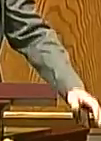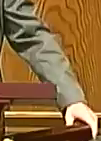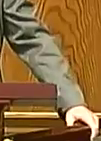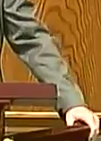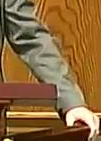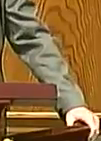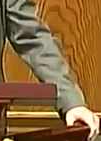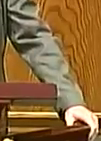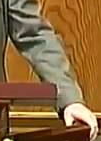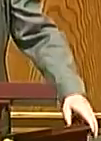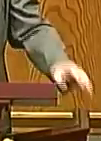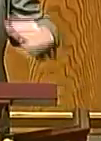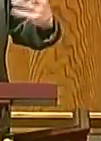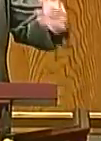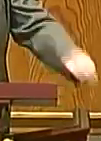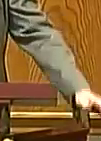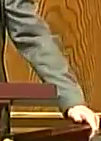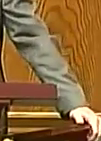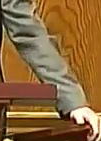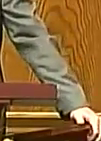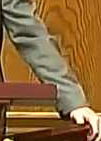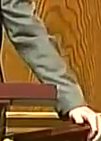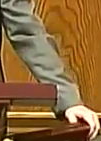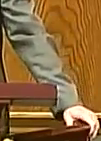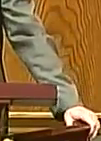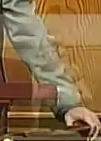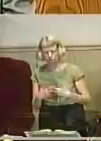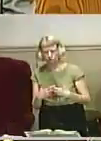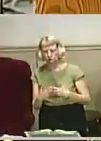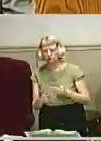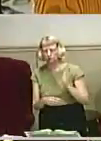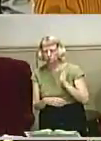what I was going to speak on, and I said, actually kind of goes with what I